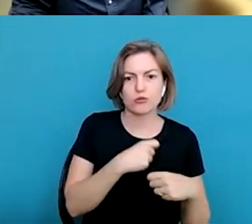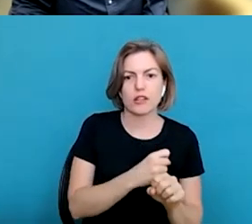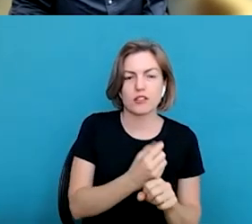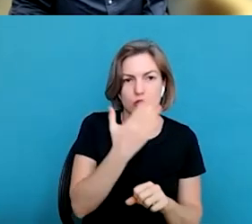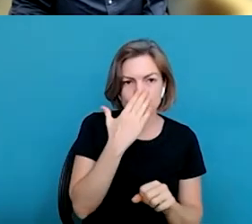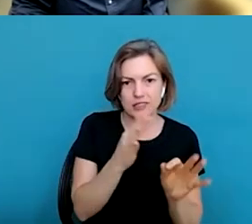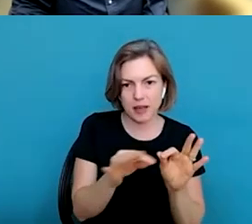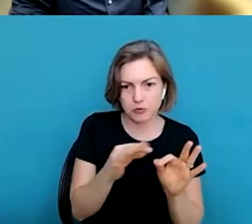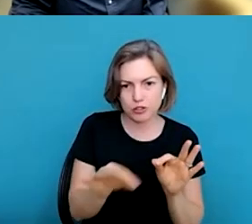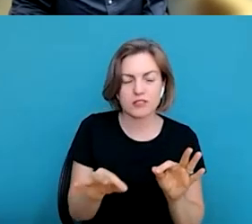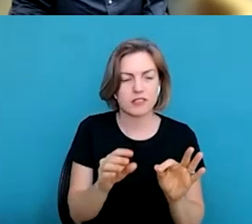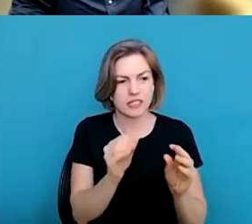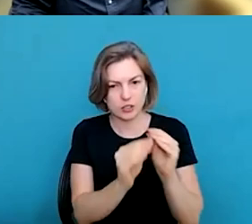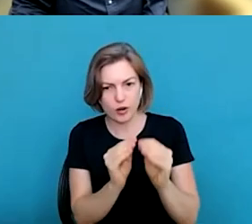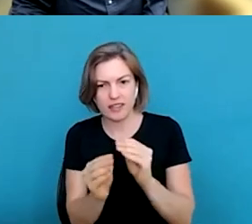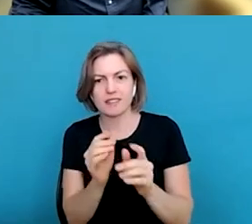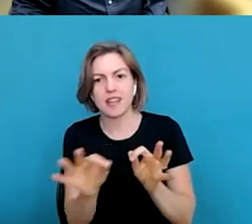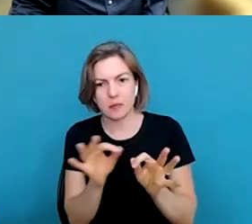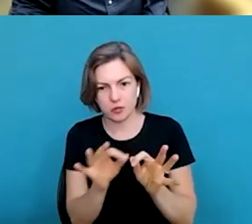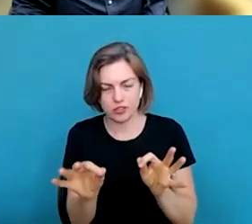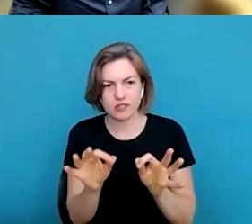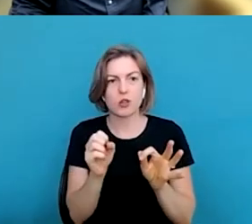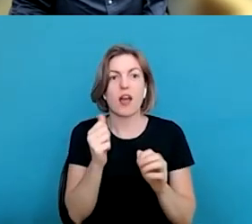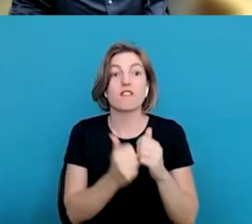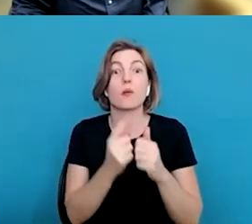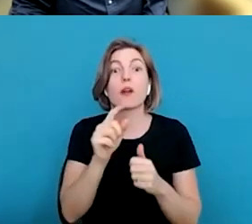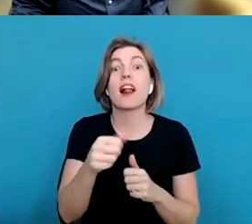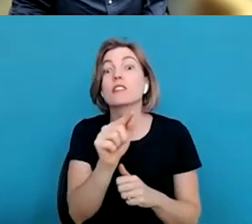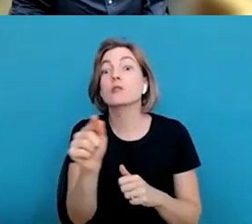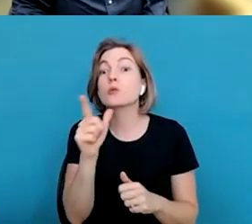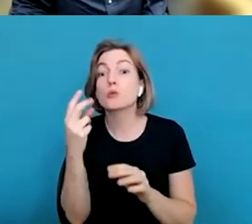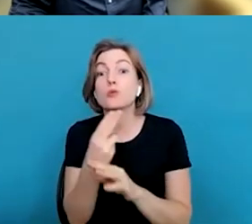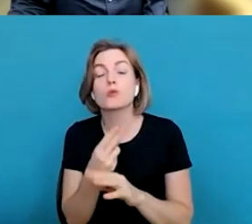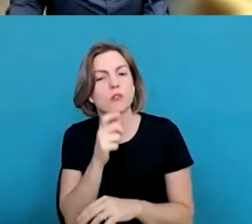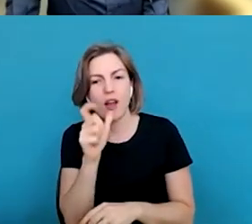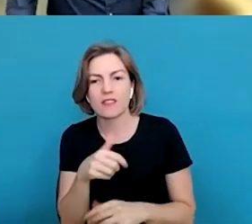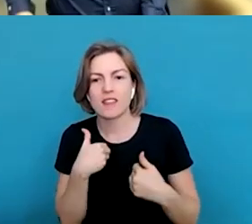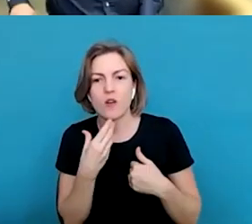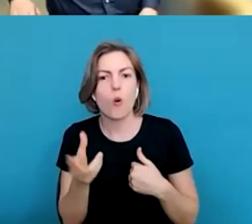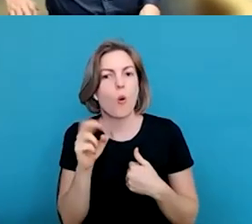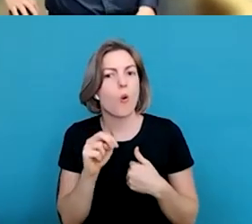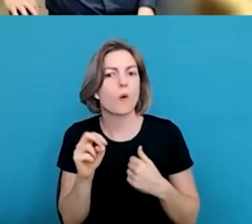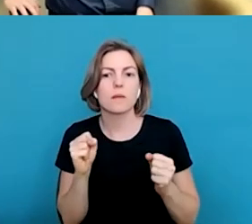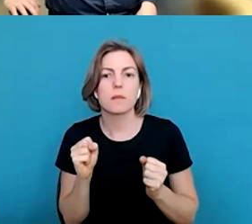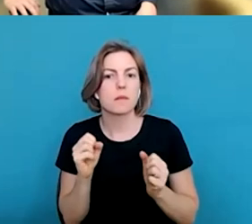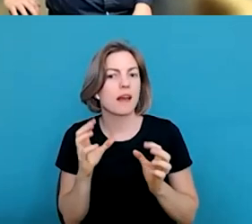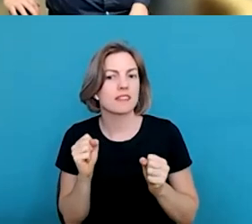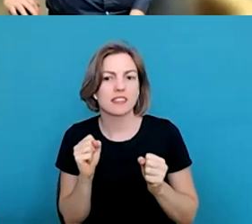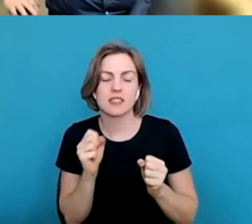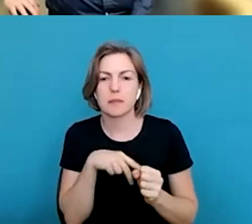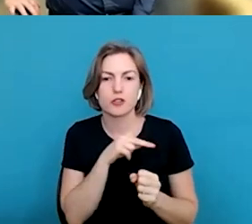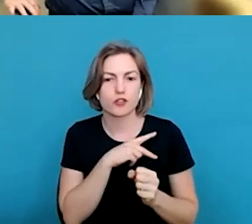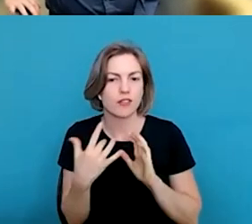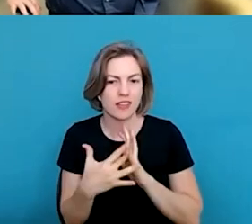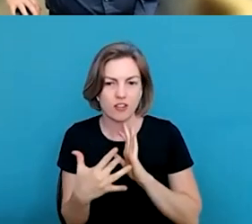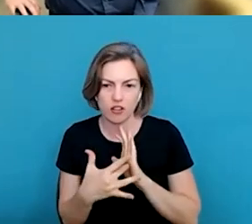captions and then correct the captions so that everybody else who consumes it doesn't have to have their own amazing personal technology.